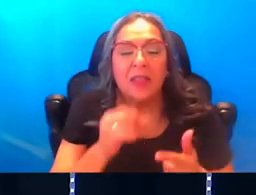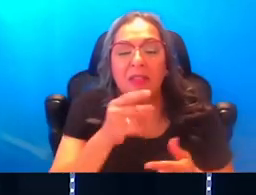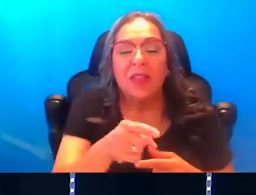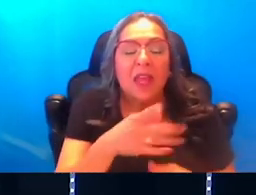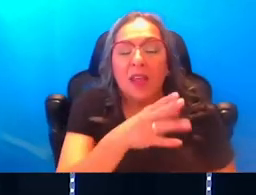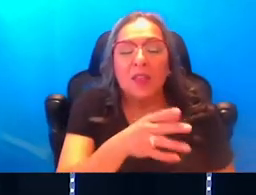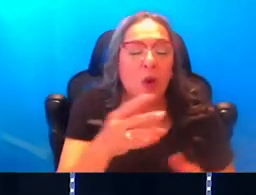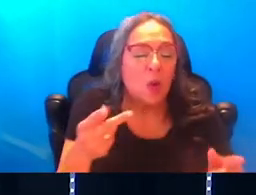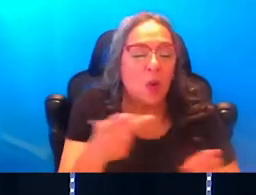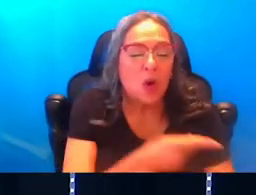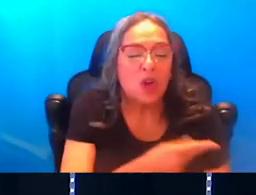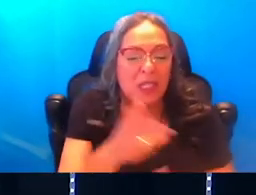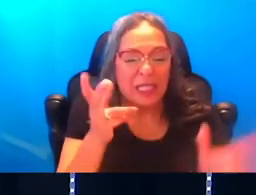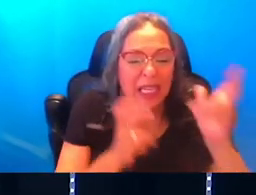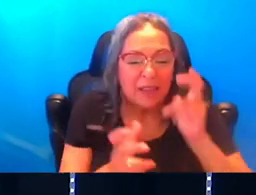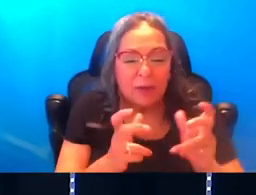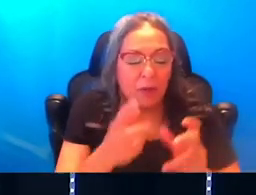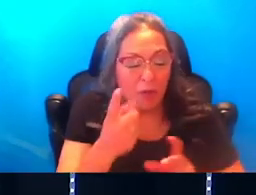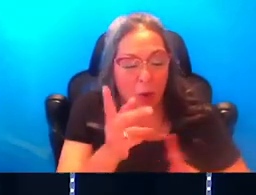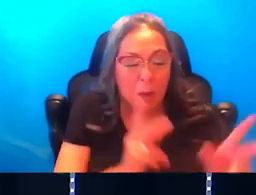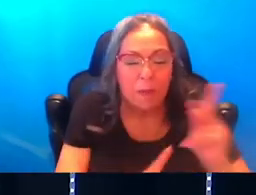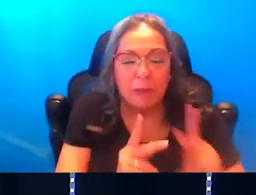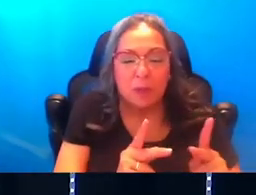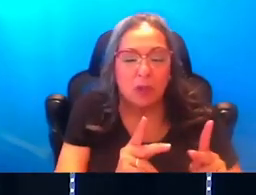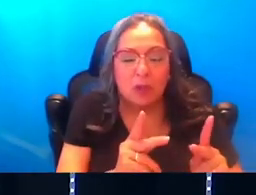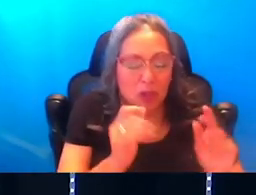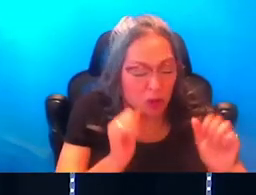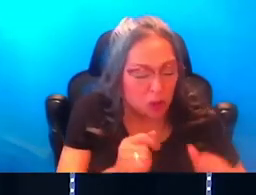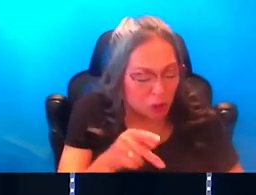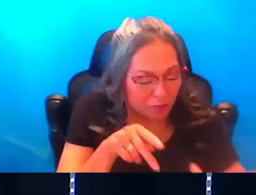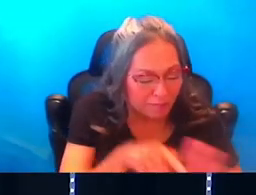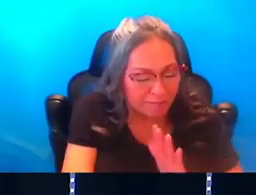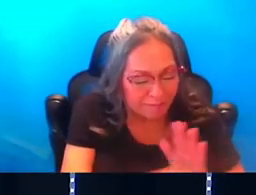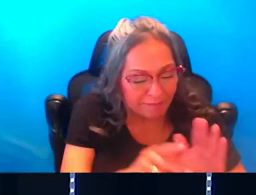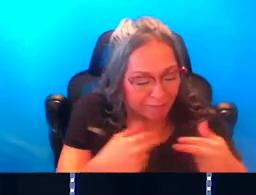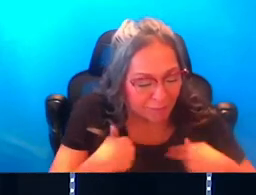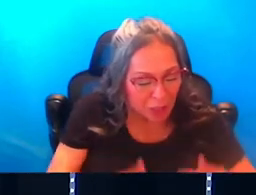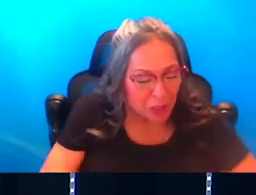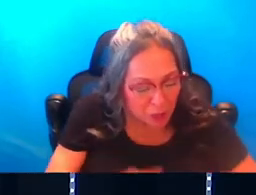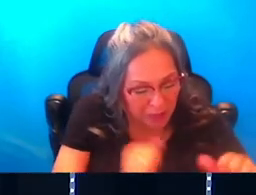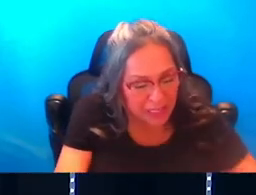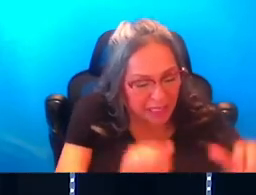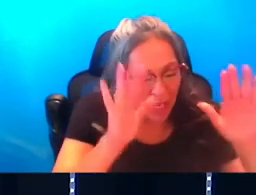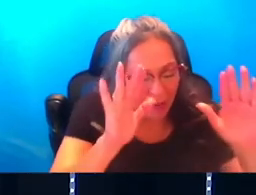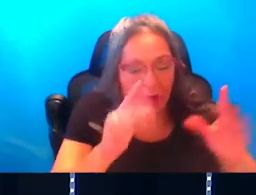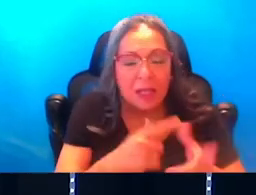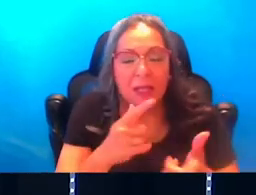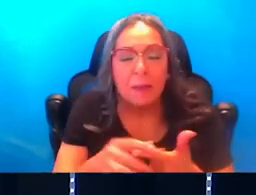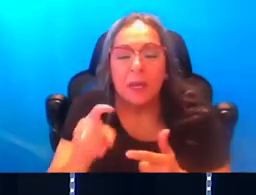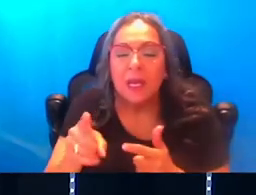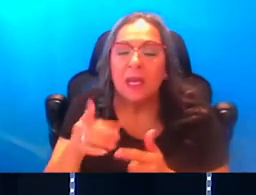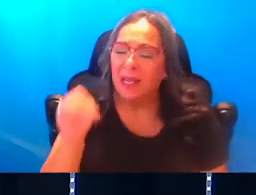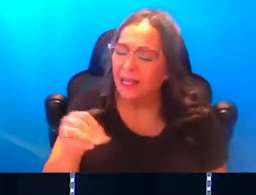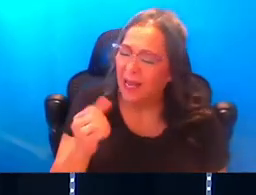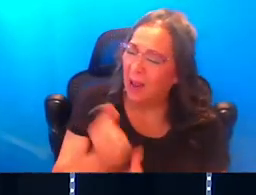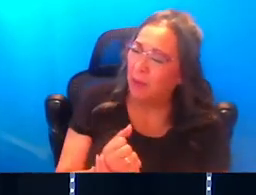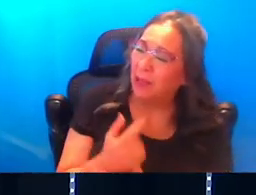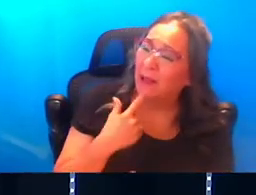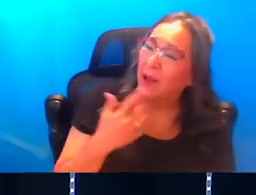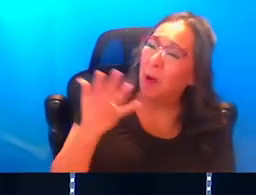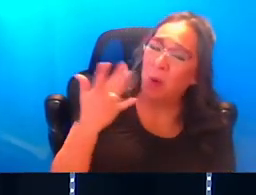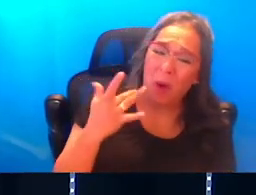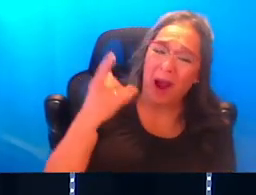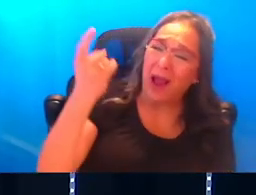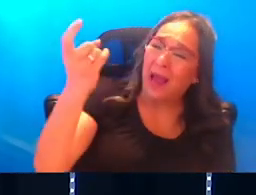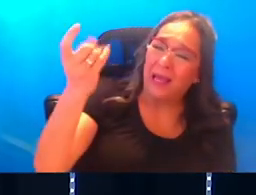worst kind of evil. So Abraham's getting this from God. How in the world would God ask me to do human sacrifice? That's